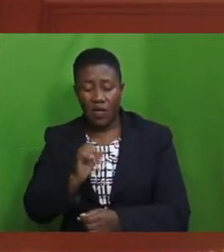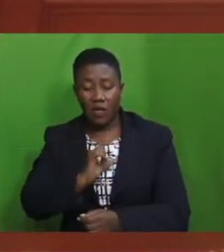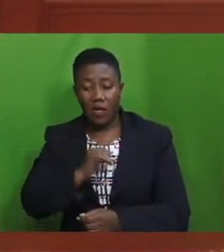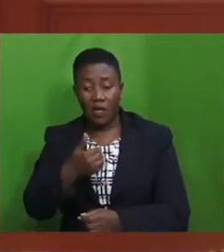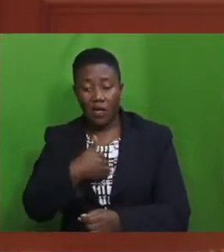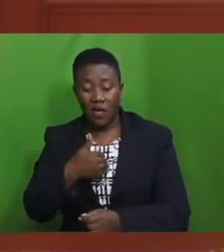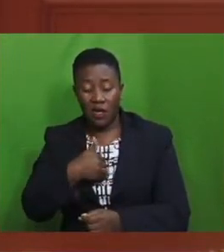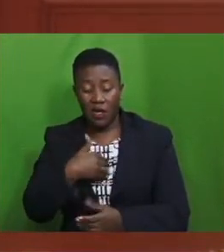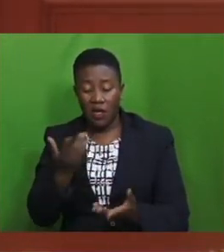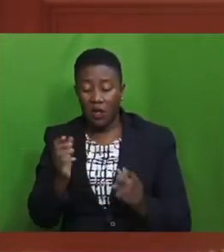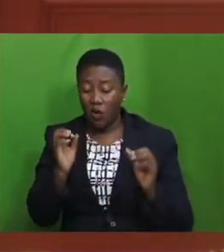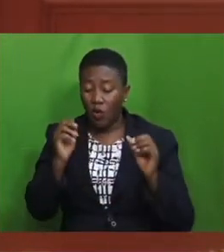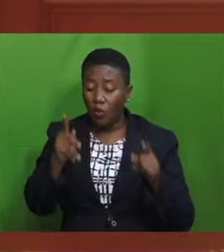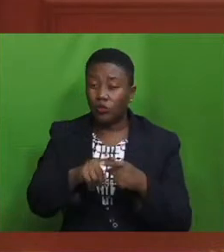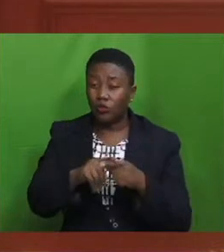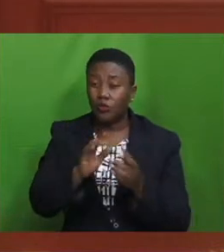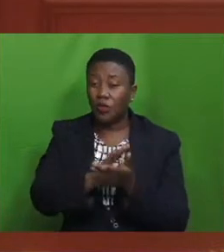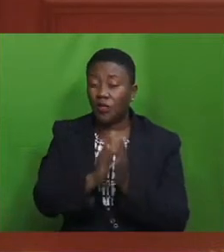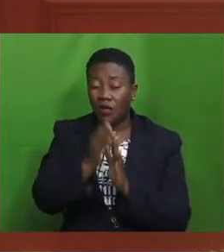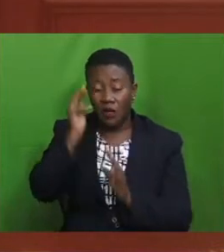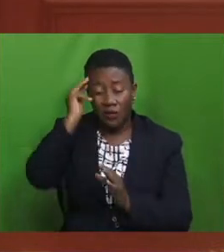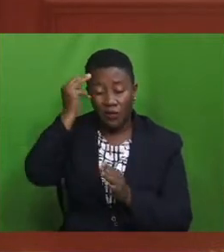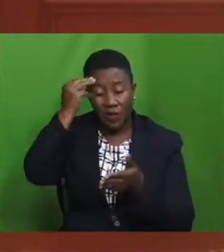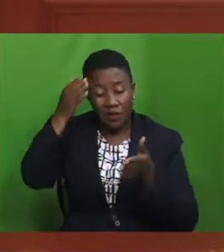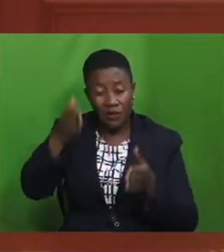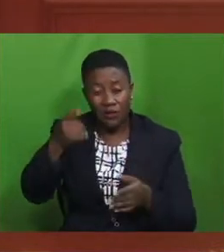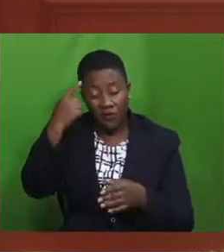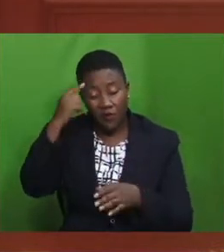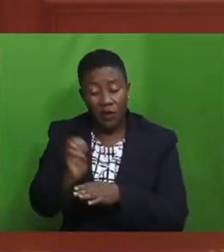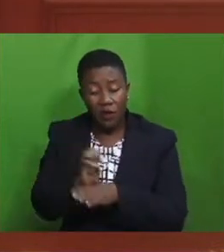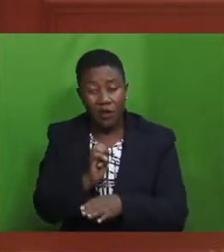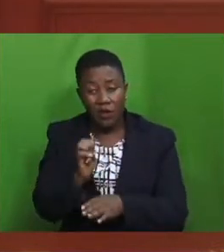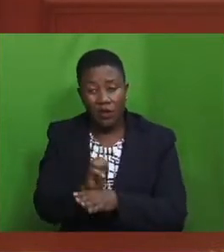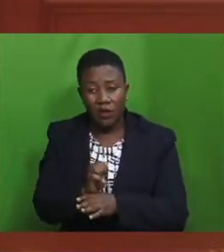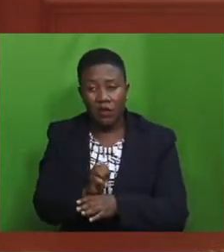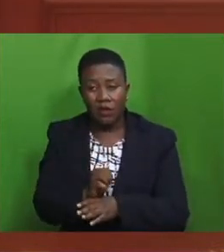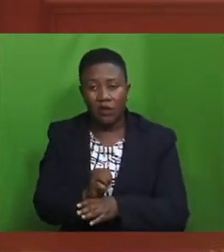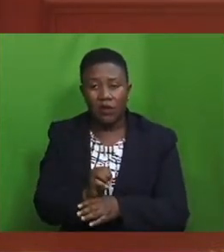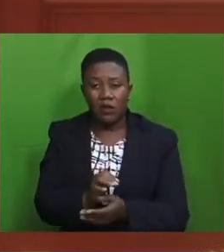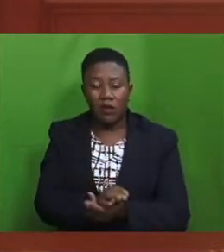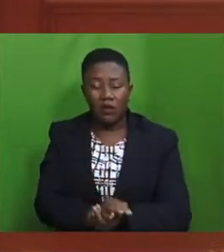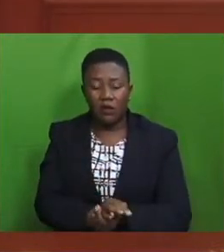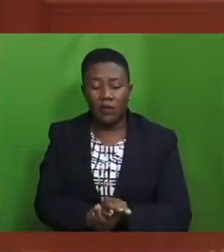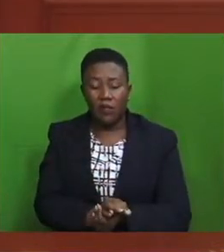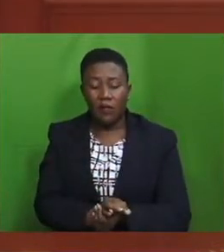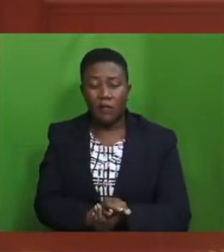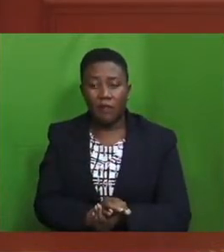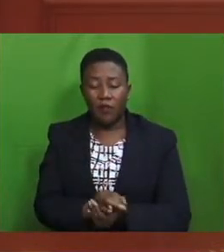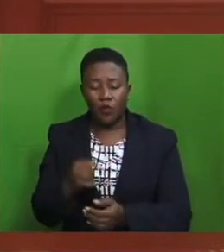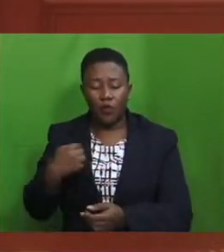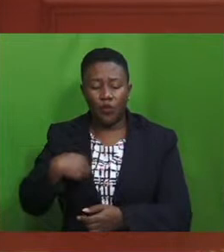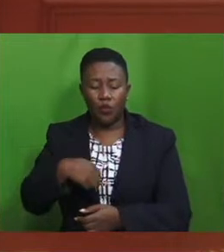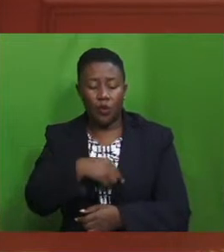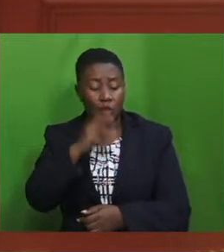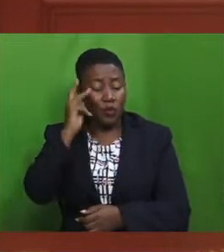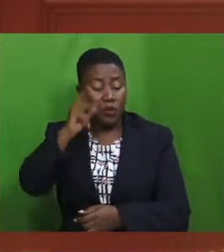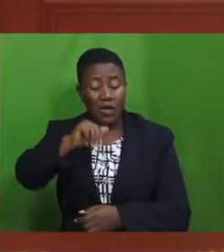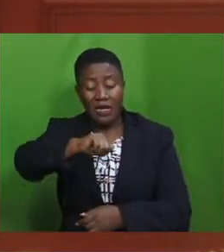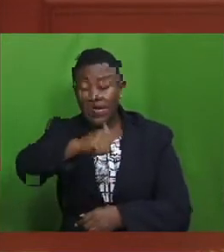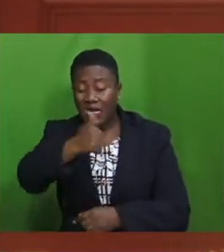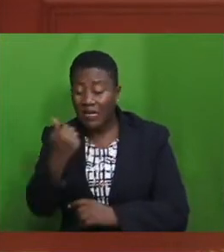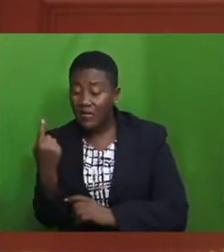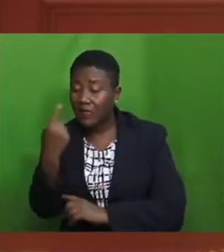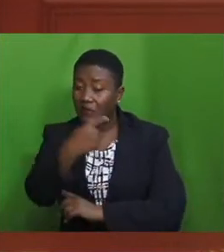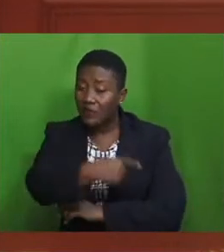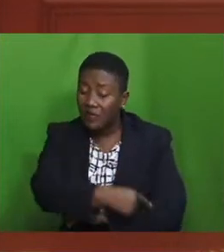for Employment, and I declared unemployment as a national security crisis. We will any day, anytime support